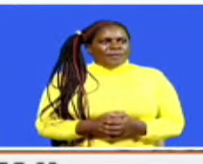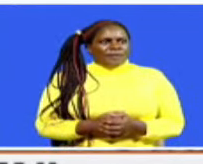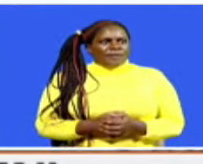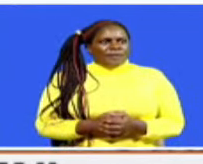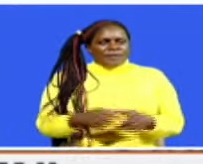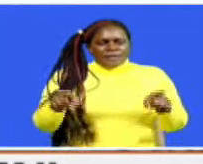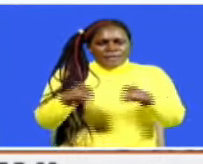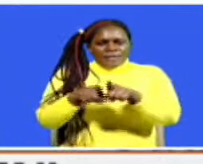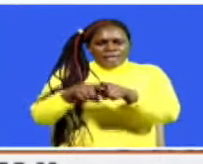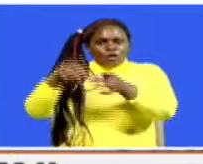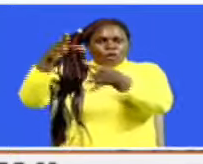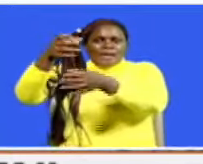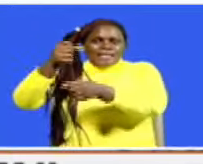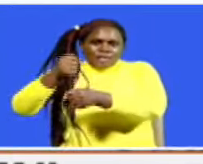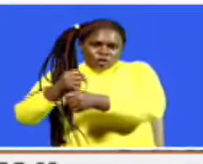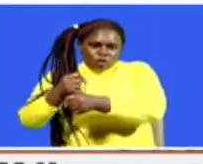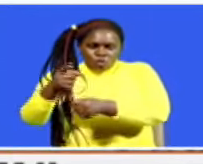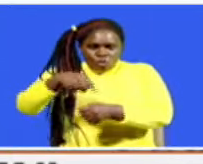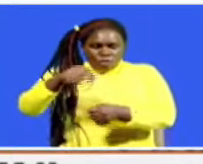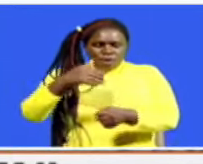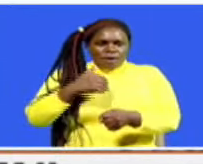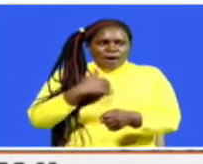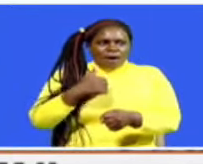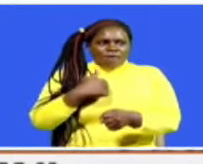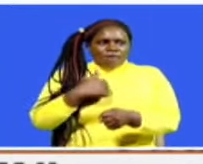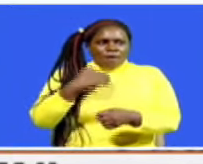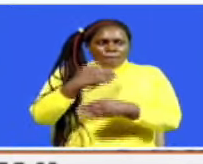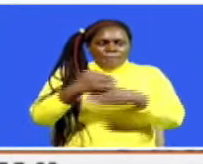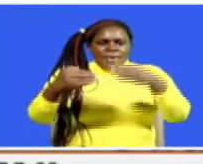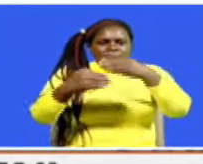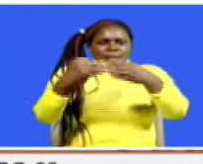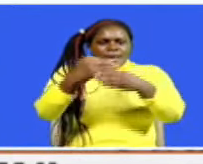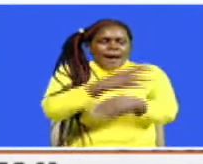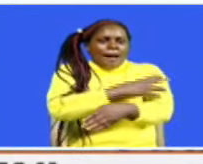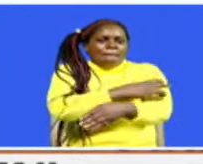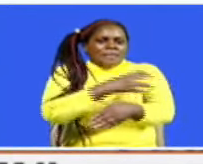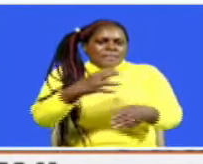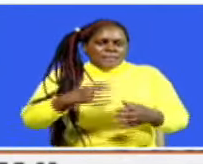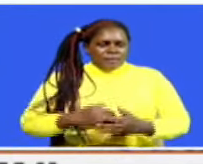As an organization, we have been building the capacity